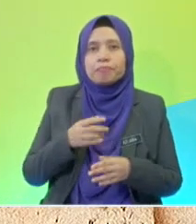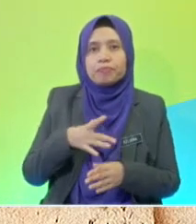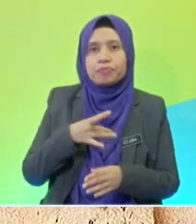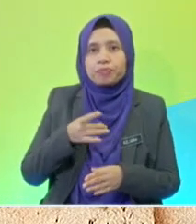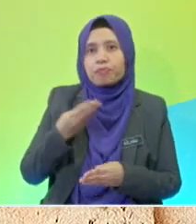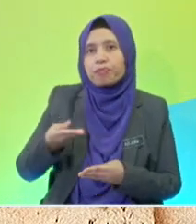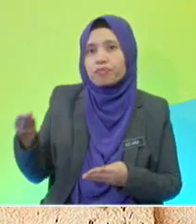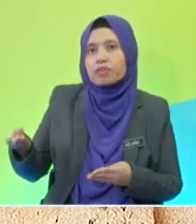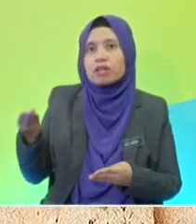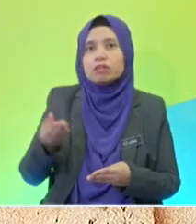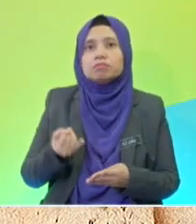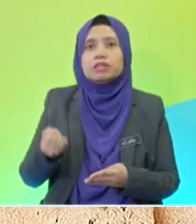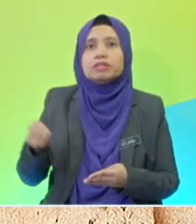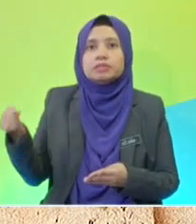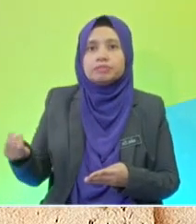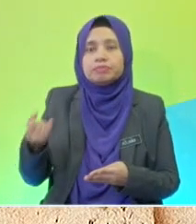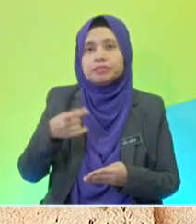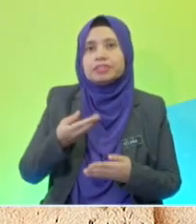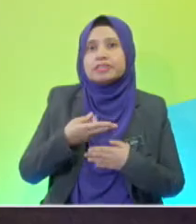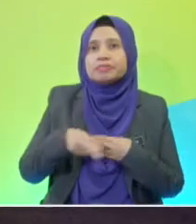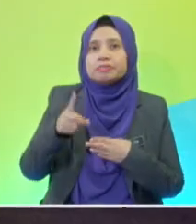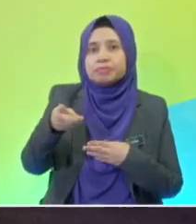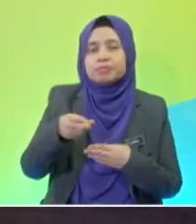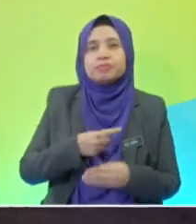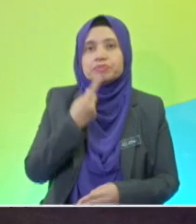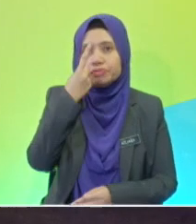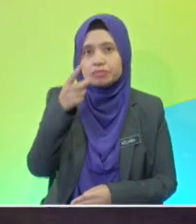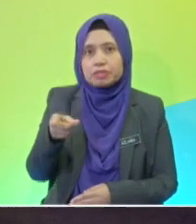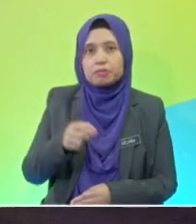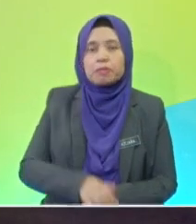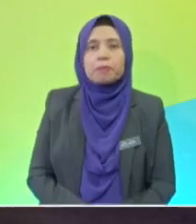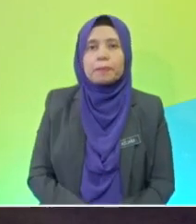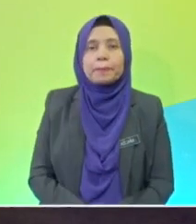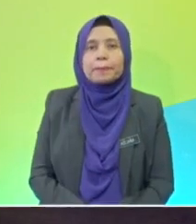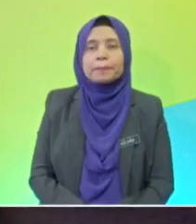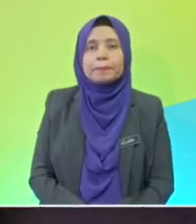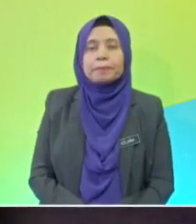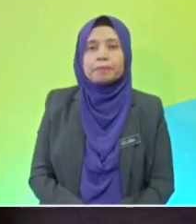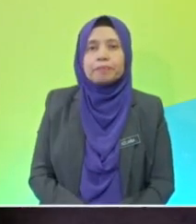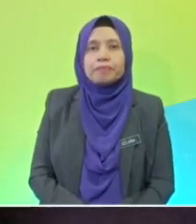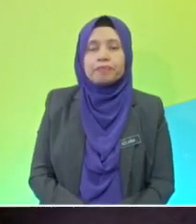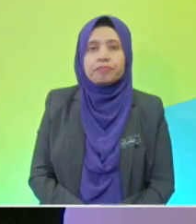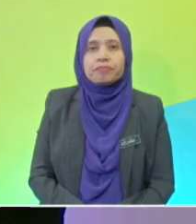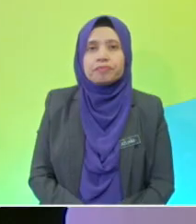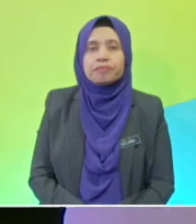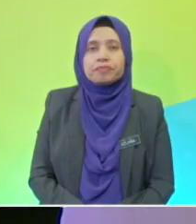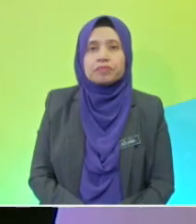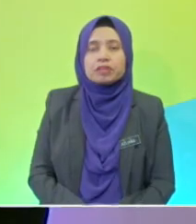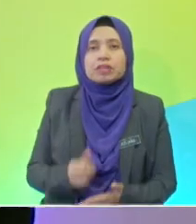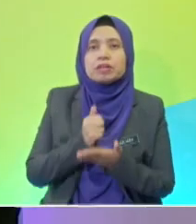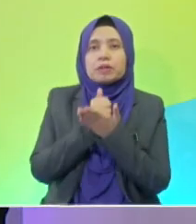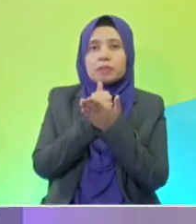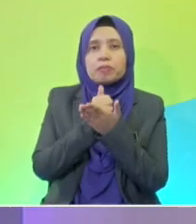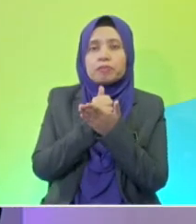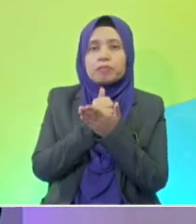I hope to hear from you. Should we write him back? Yeah, we shall reply to him a letter. Alright. Alright. Please let me